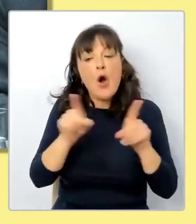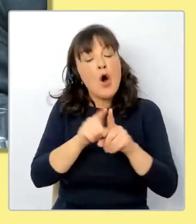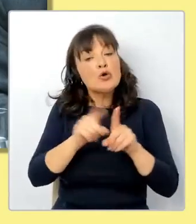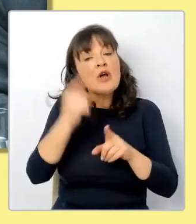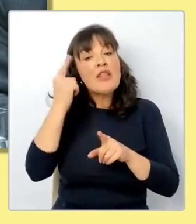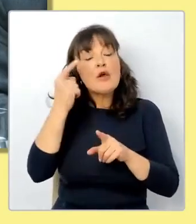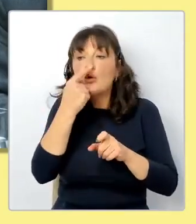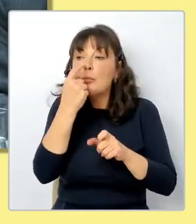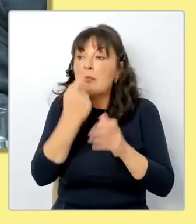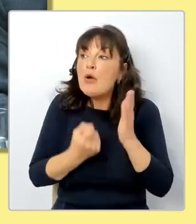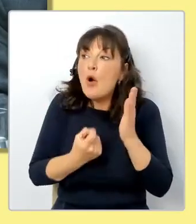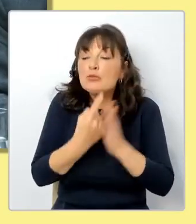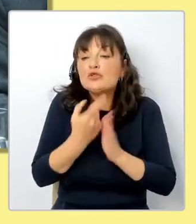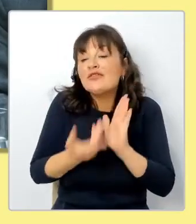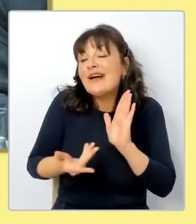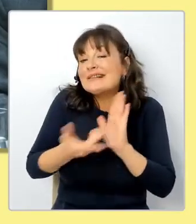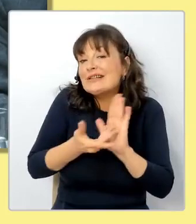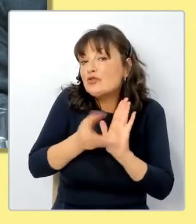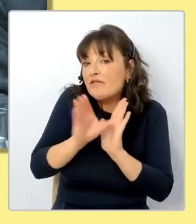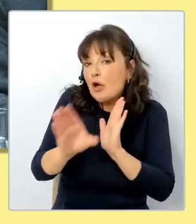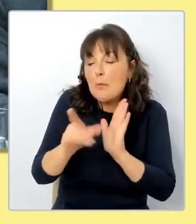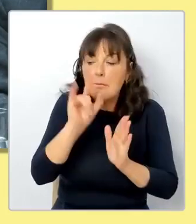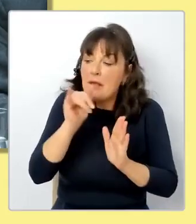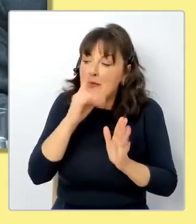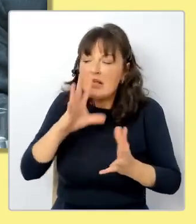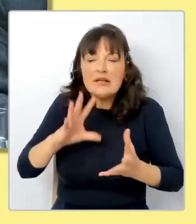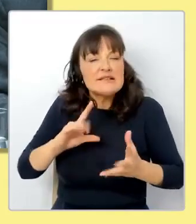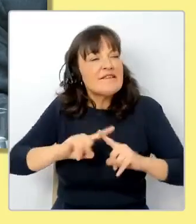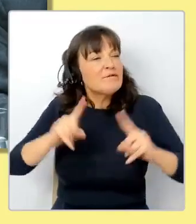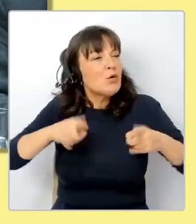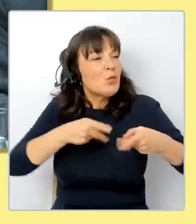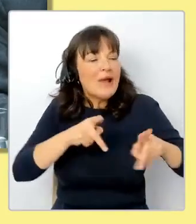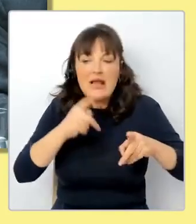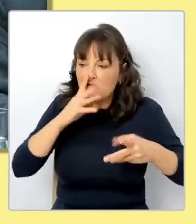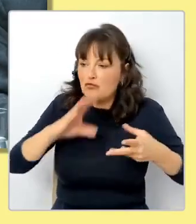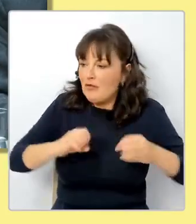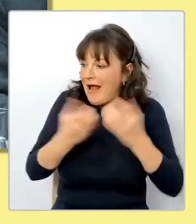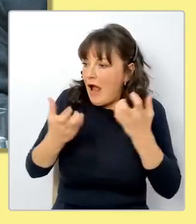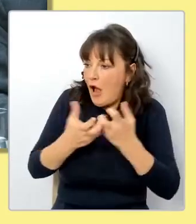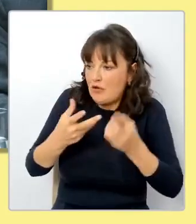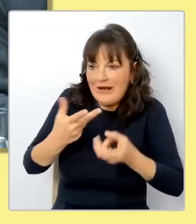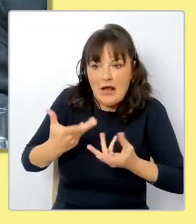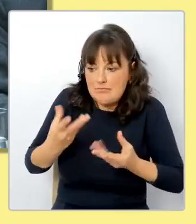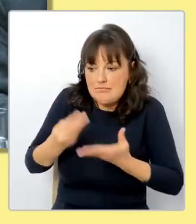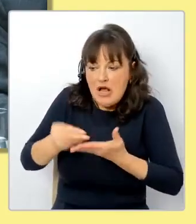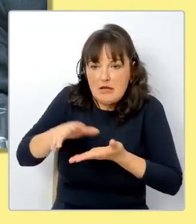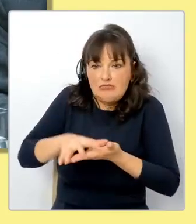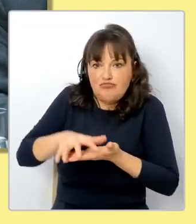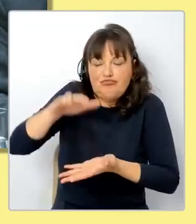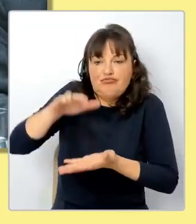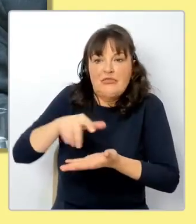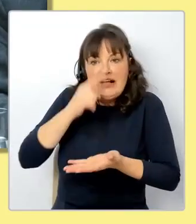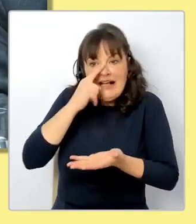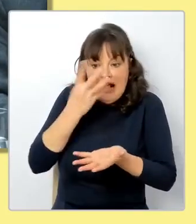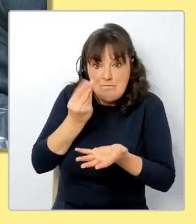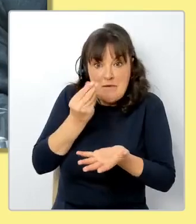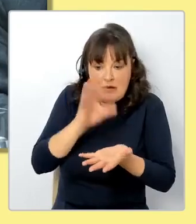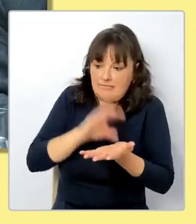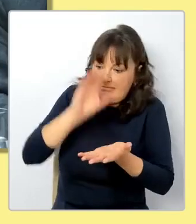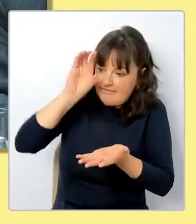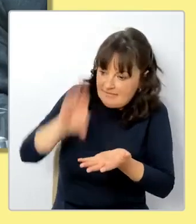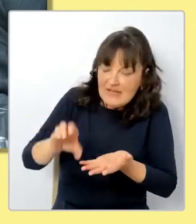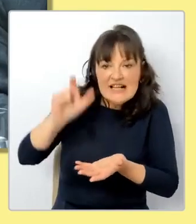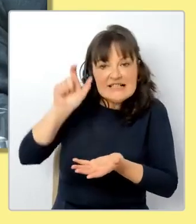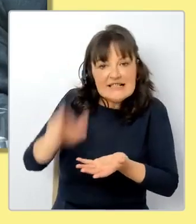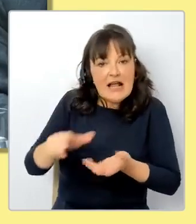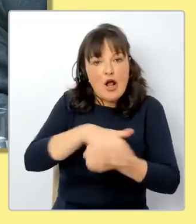sources of funding, so there's perhaps creative ways we could be looking at raising more money, which could then be kept in local communities, and local communities themselves